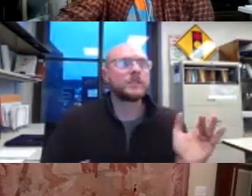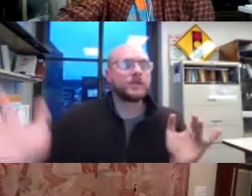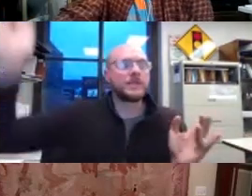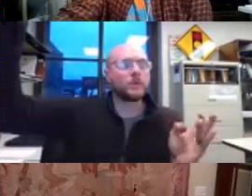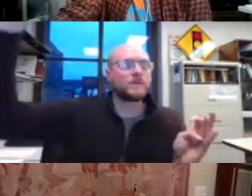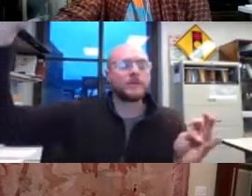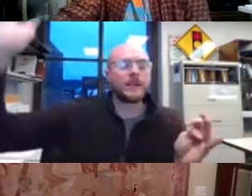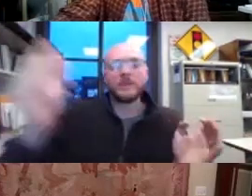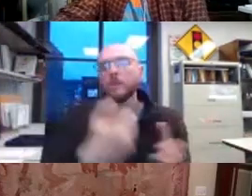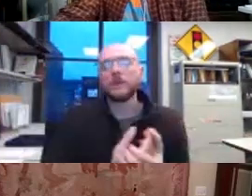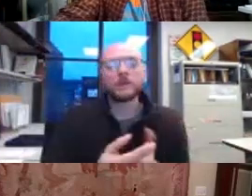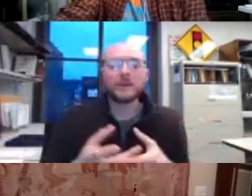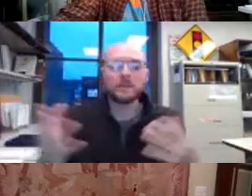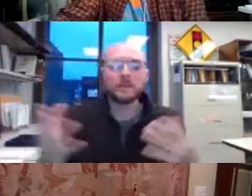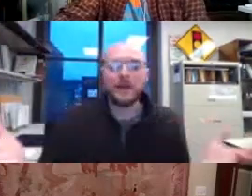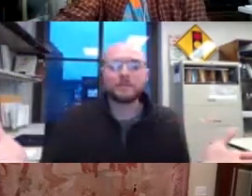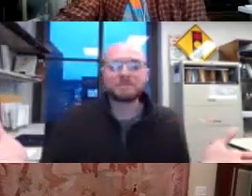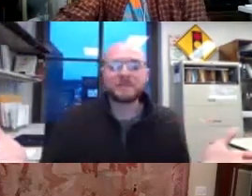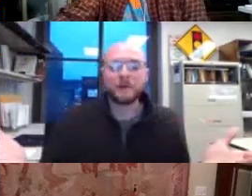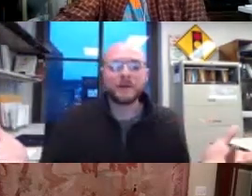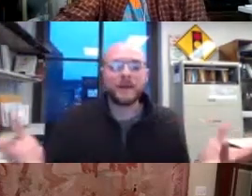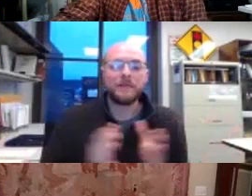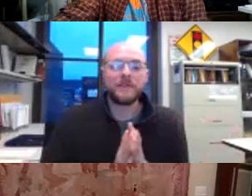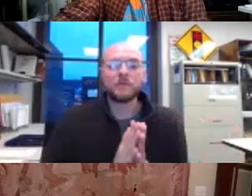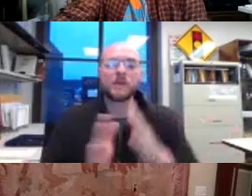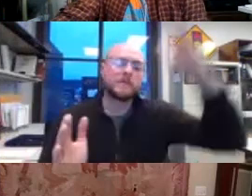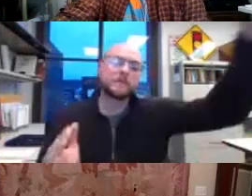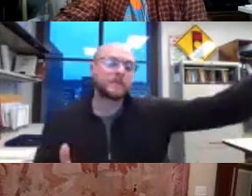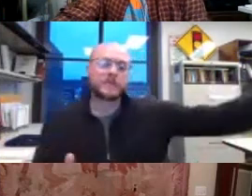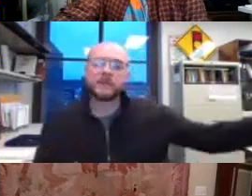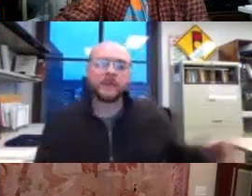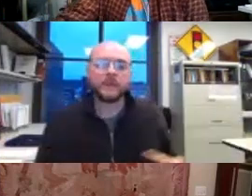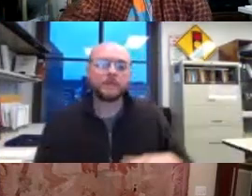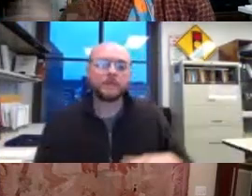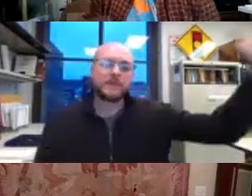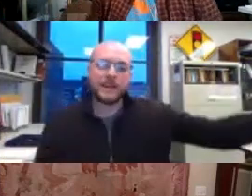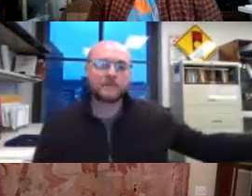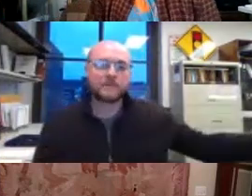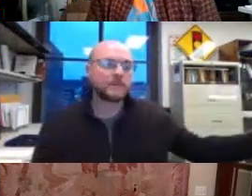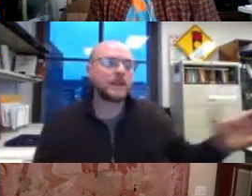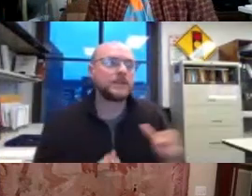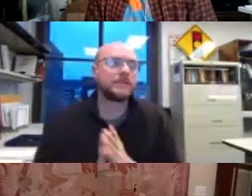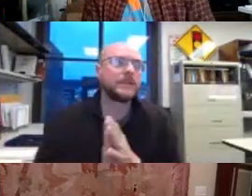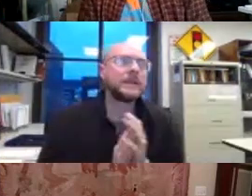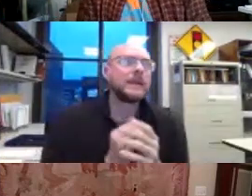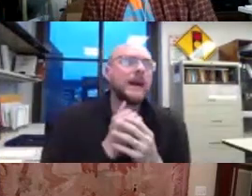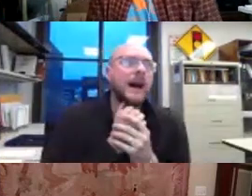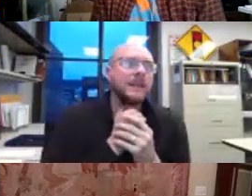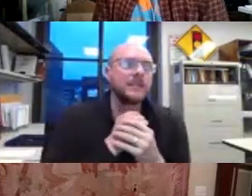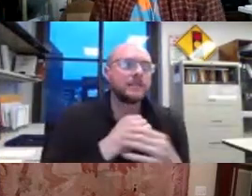so, especially in that northbound direction, we would certainly, if it's more comfortable for somebody, maybe in the southbound direction